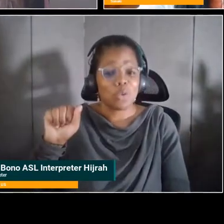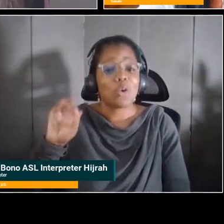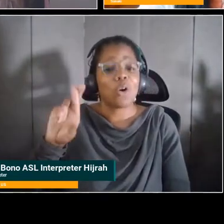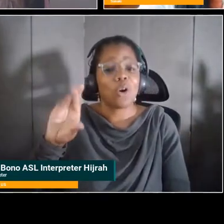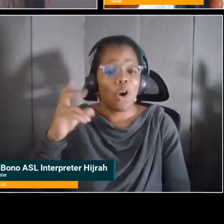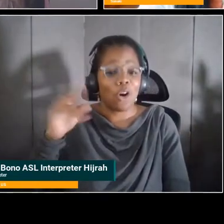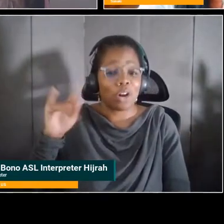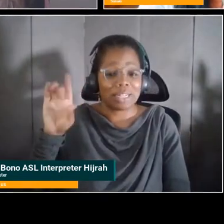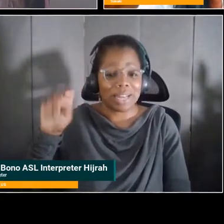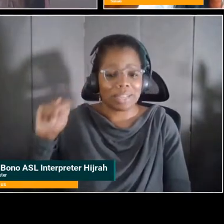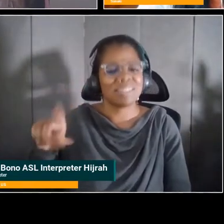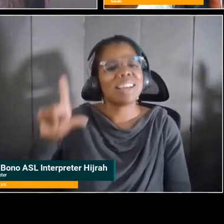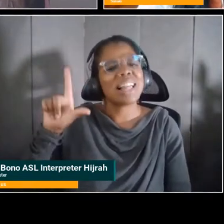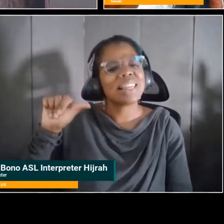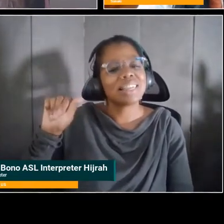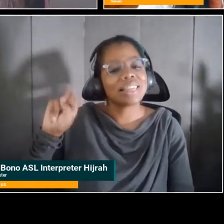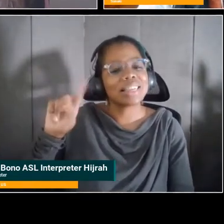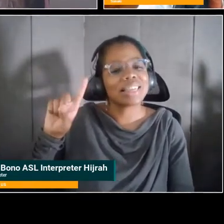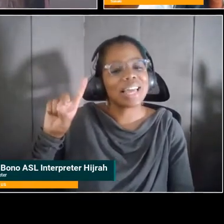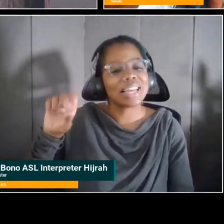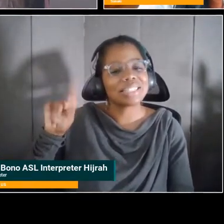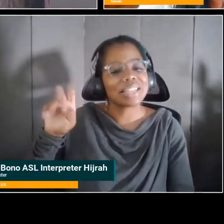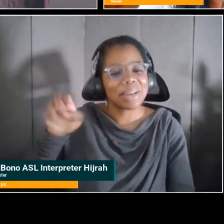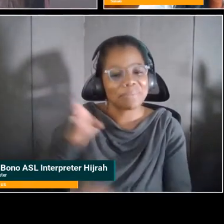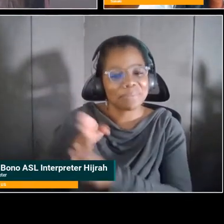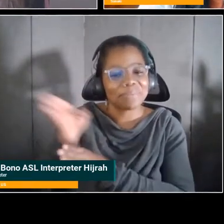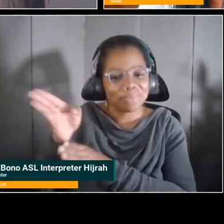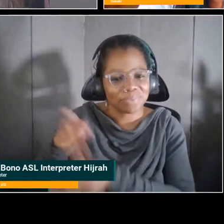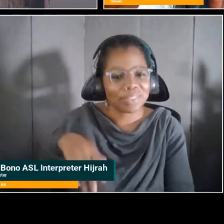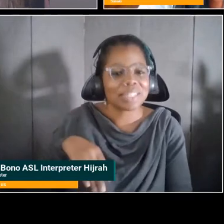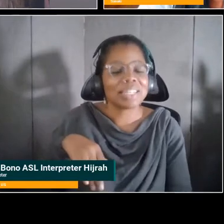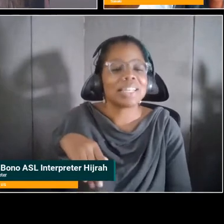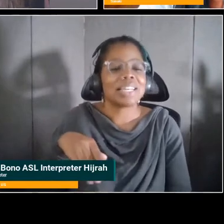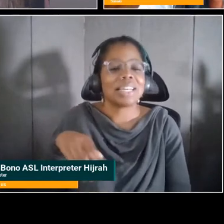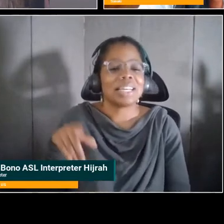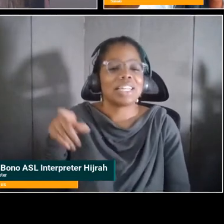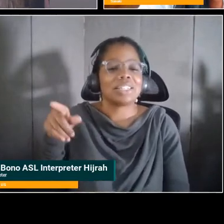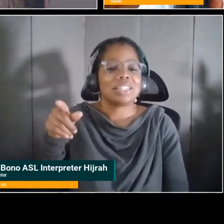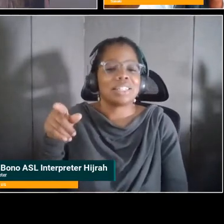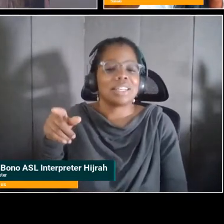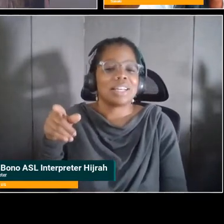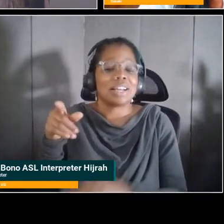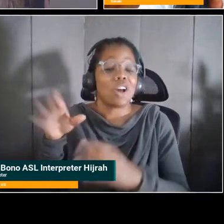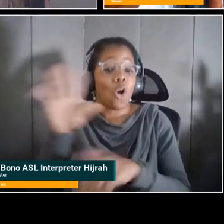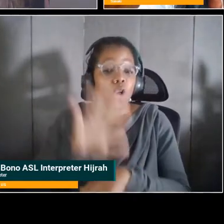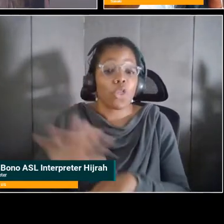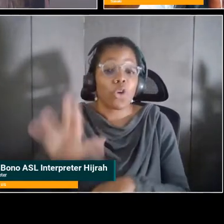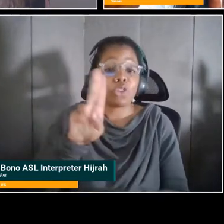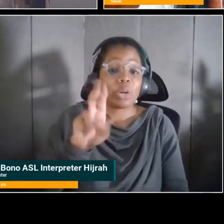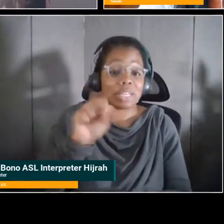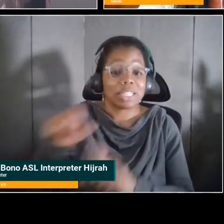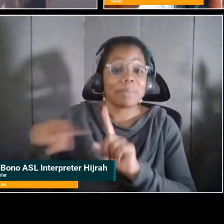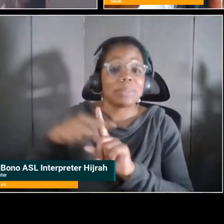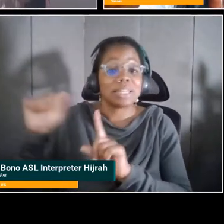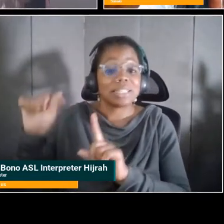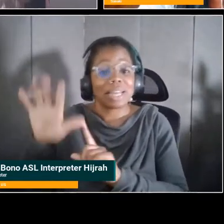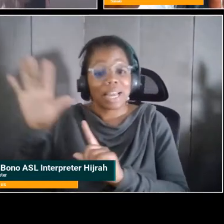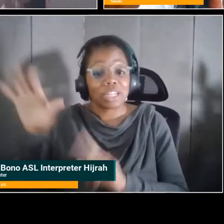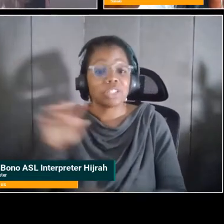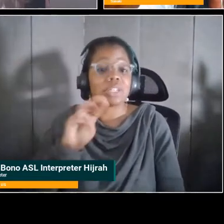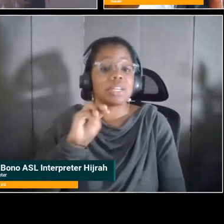landscape architect as well with Sasaki, in projects in the United States and Asia that range from master plan